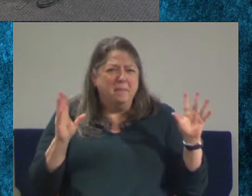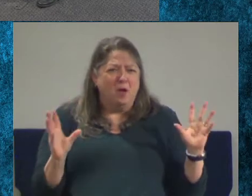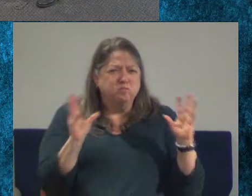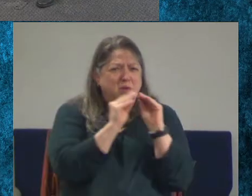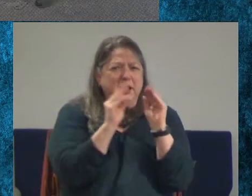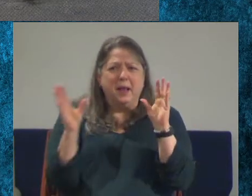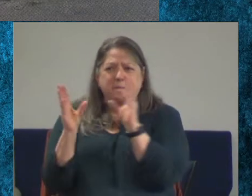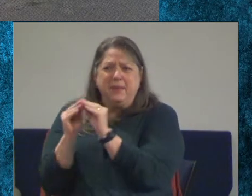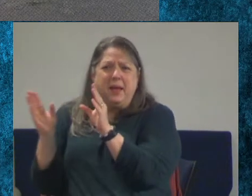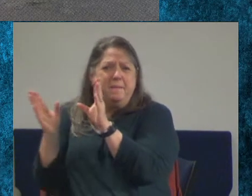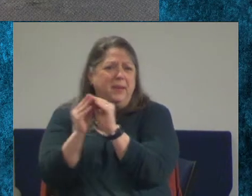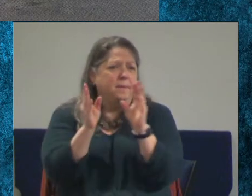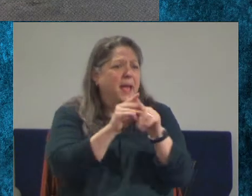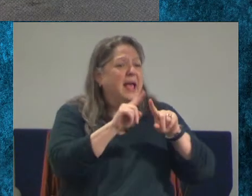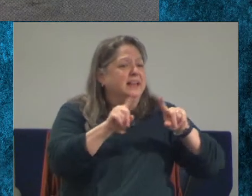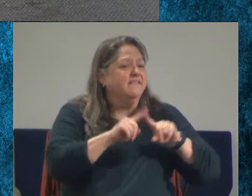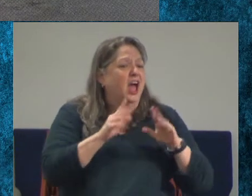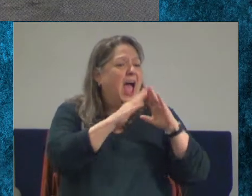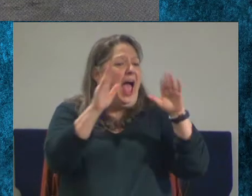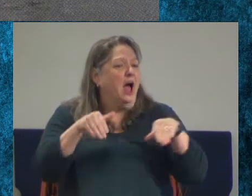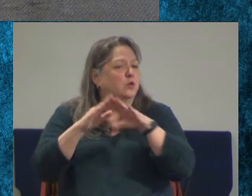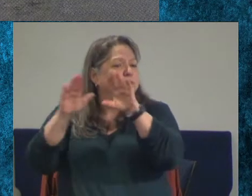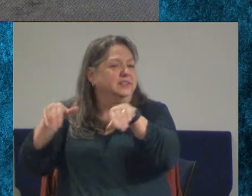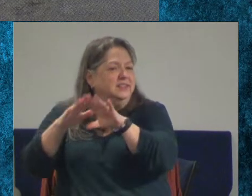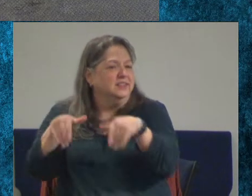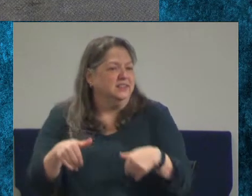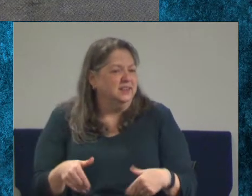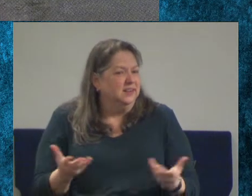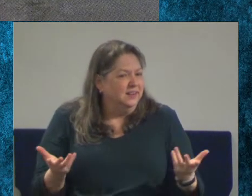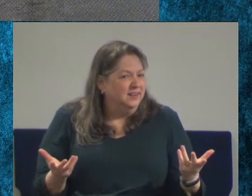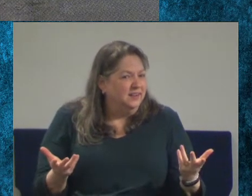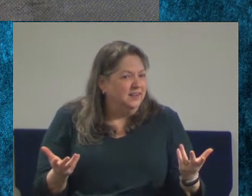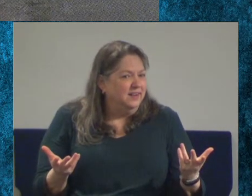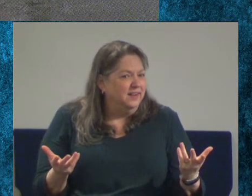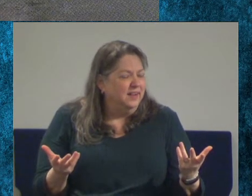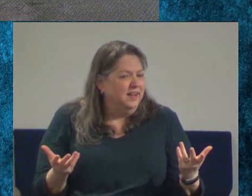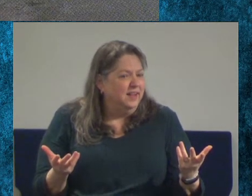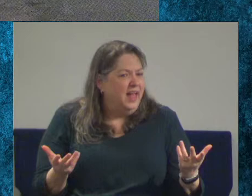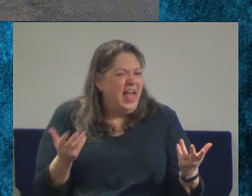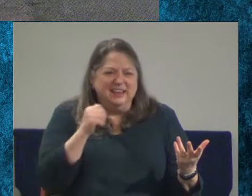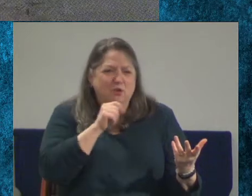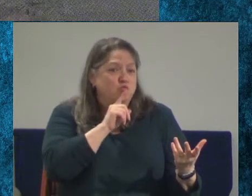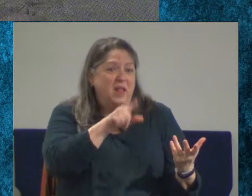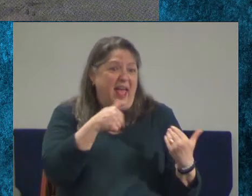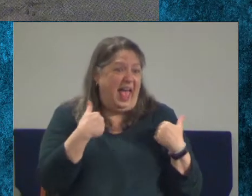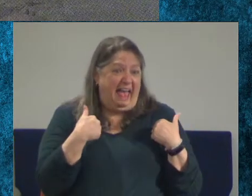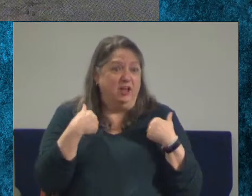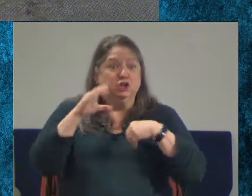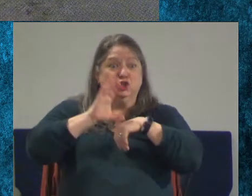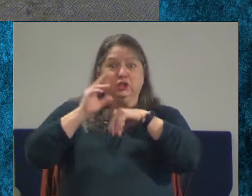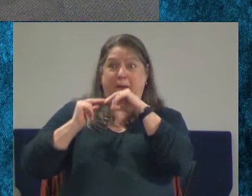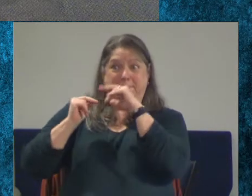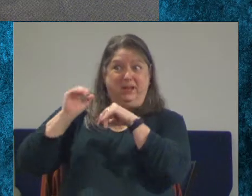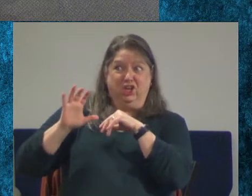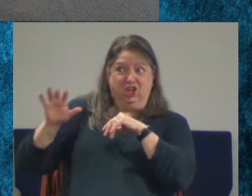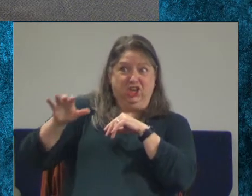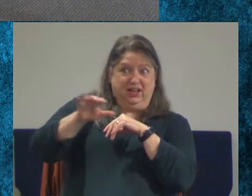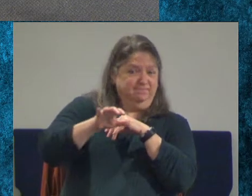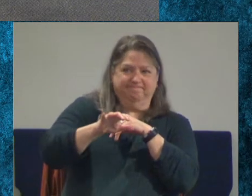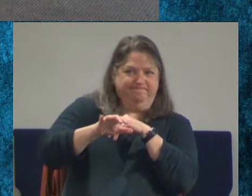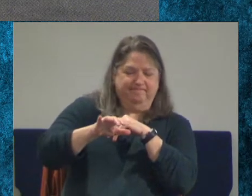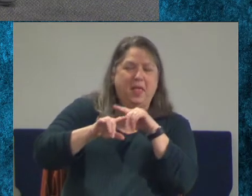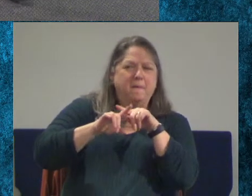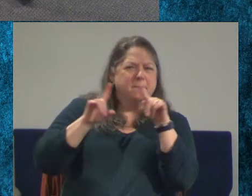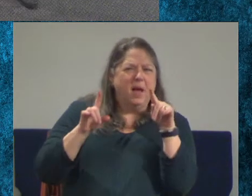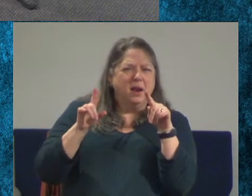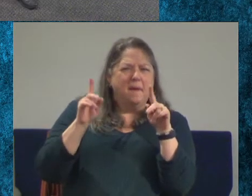in church homes, much like our cell groups and our community group gatherings in the homes. Only difference is that their worship in